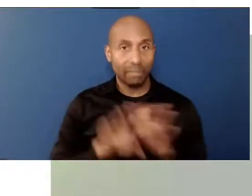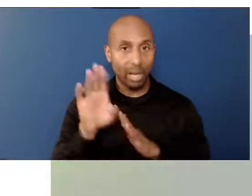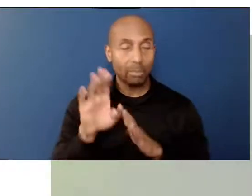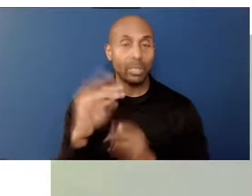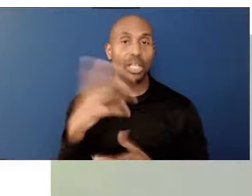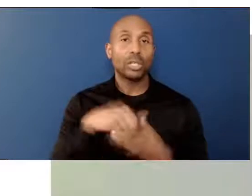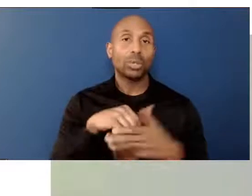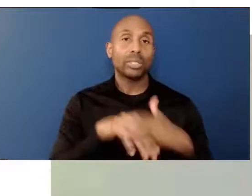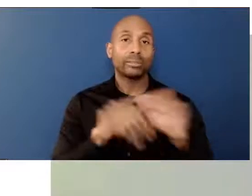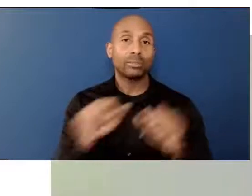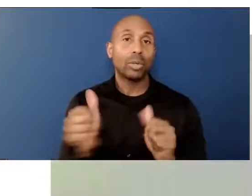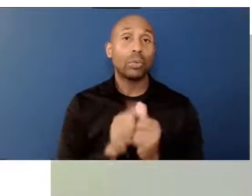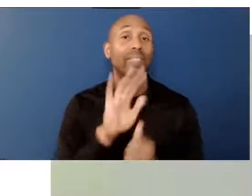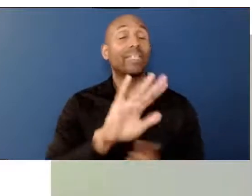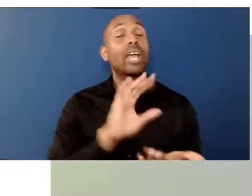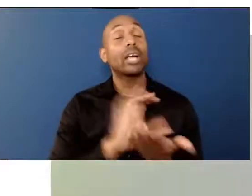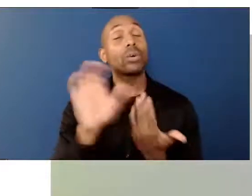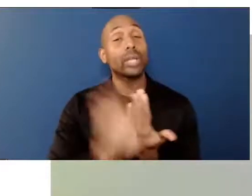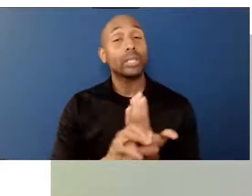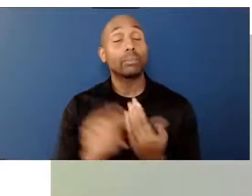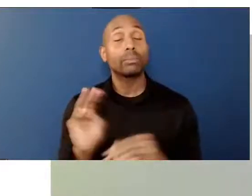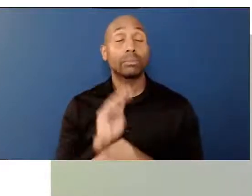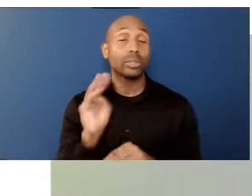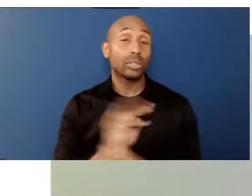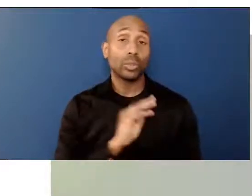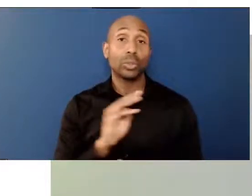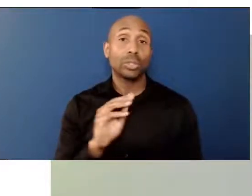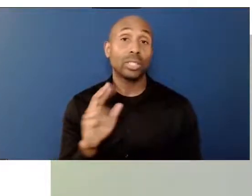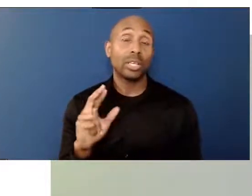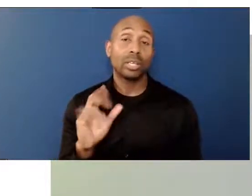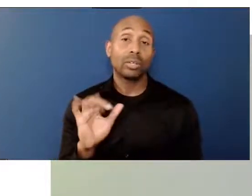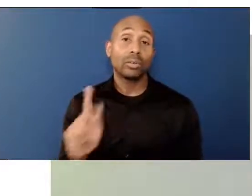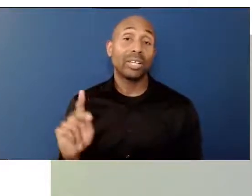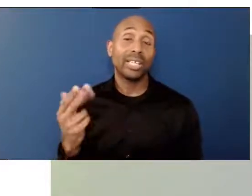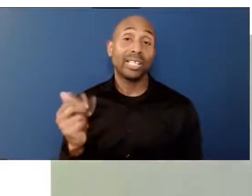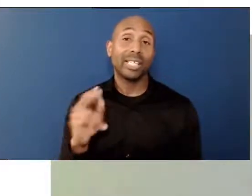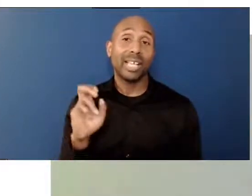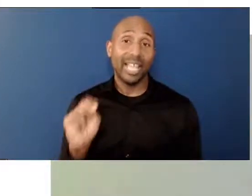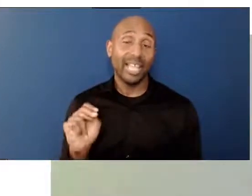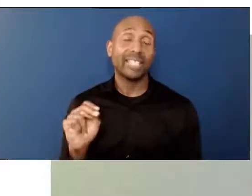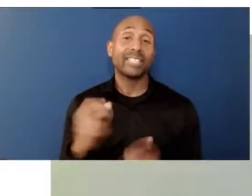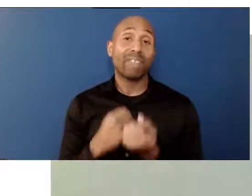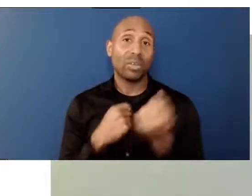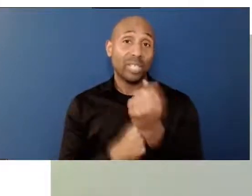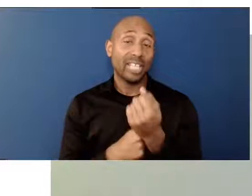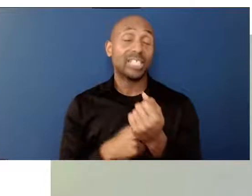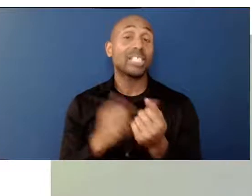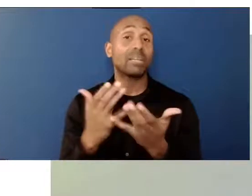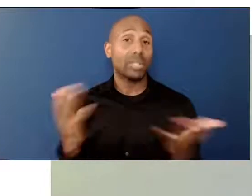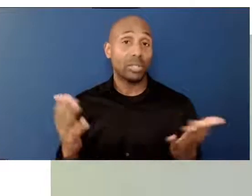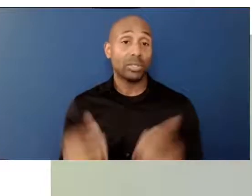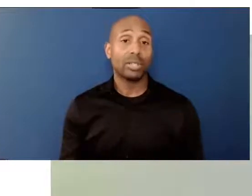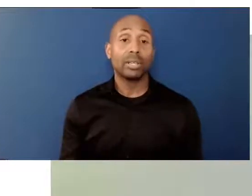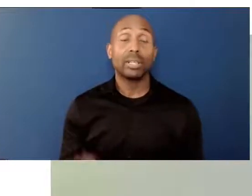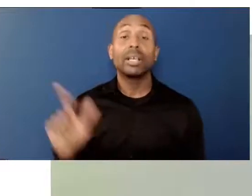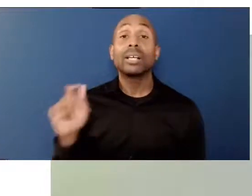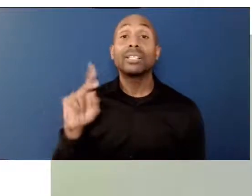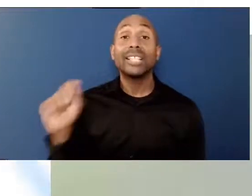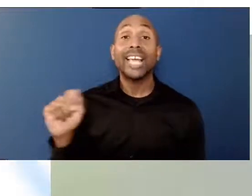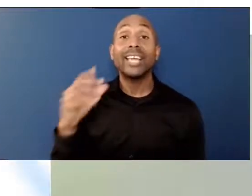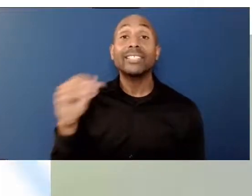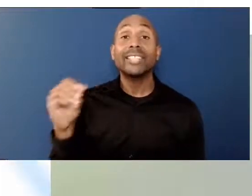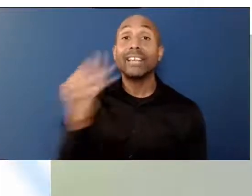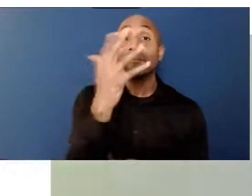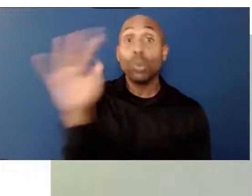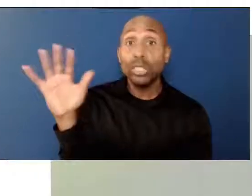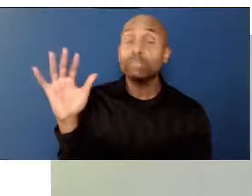the curriculum through using some of the Rick Hansen Foundation materials. And while Lands and Forestry, they have made